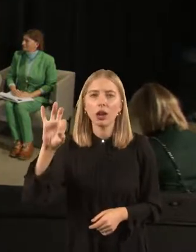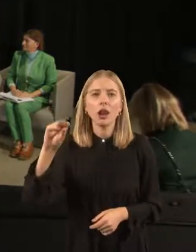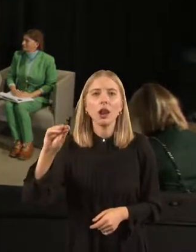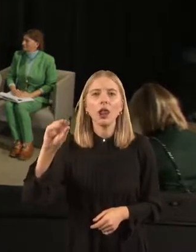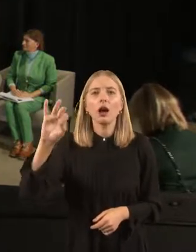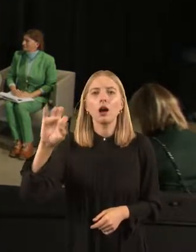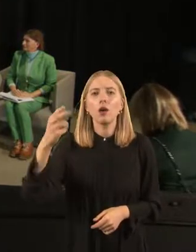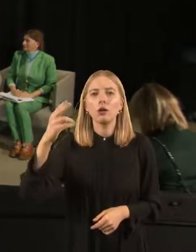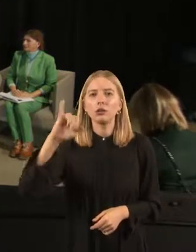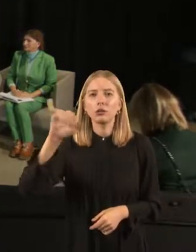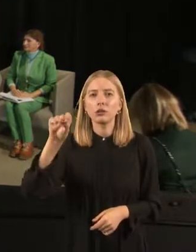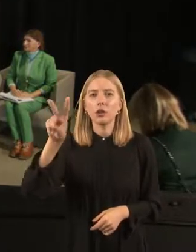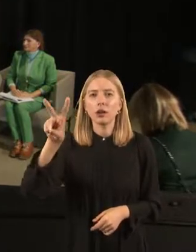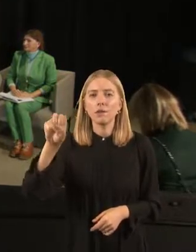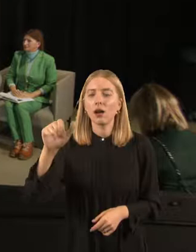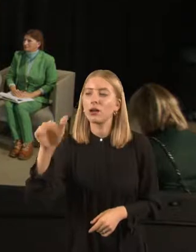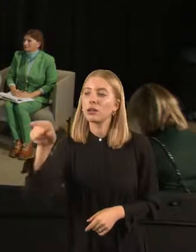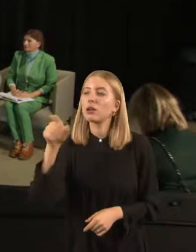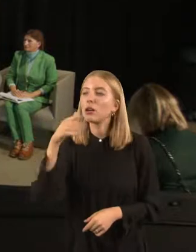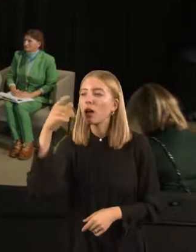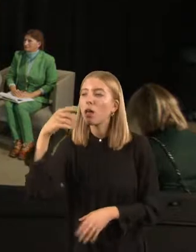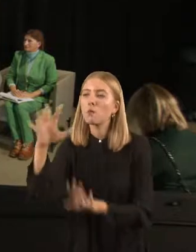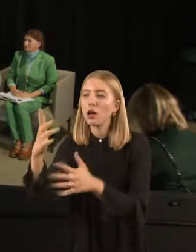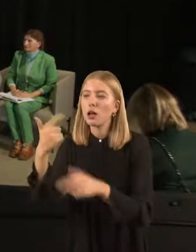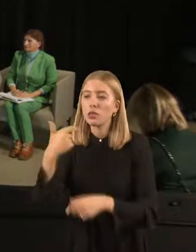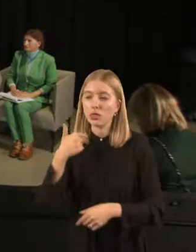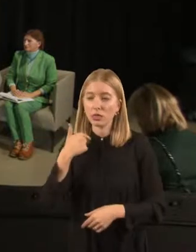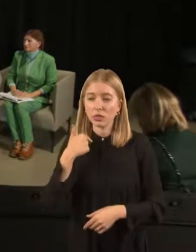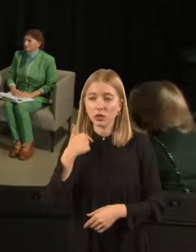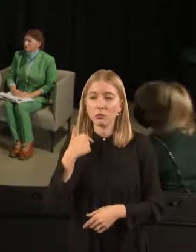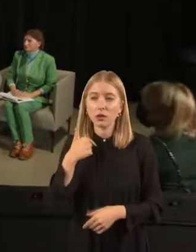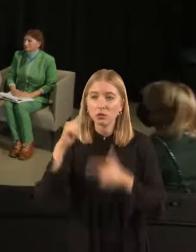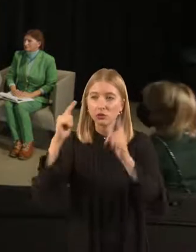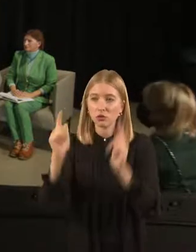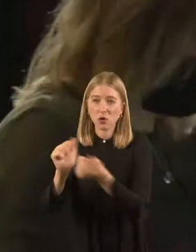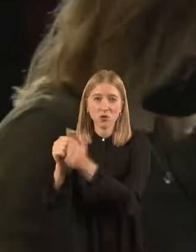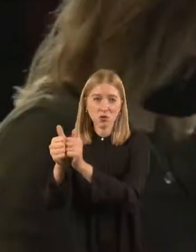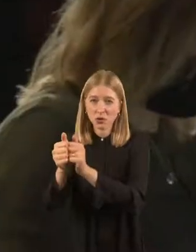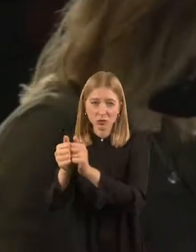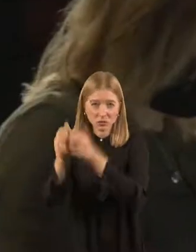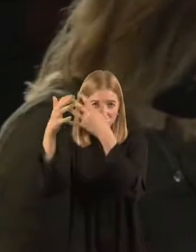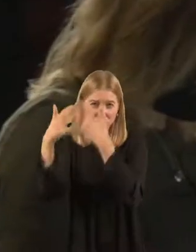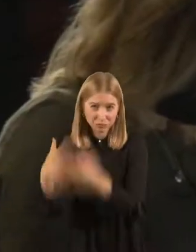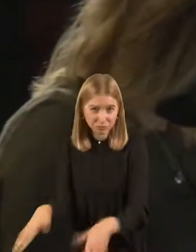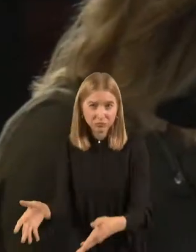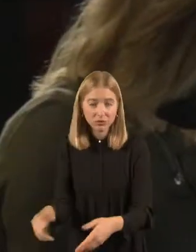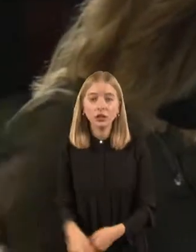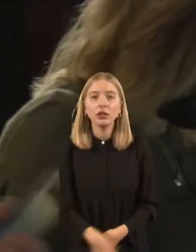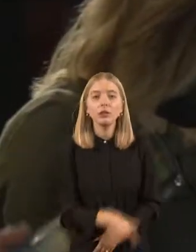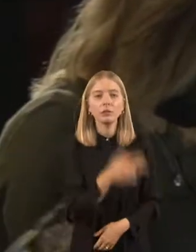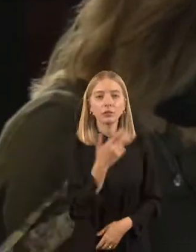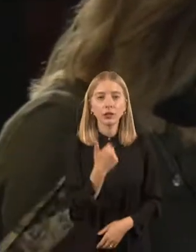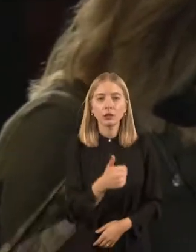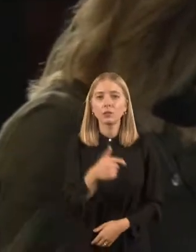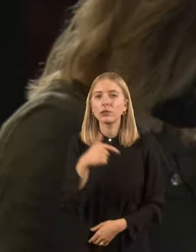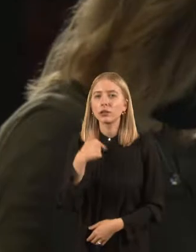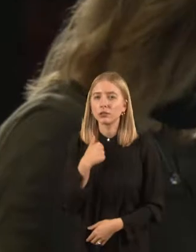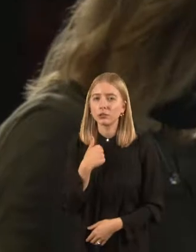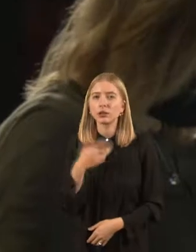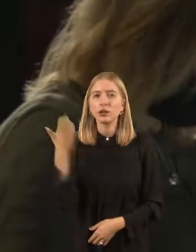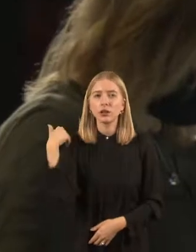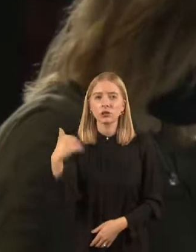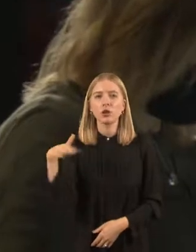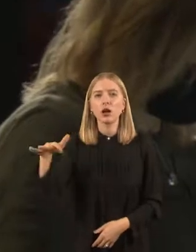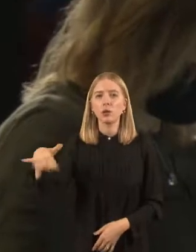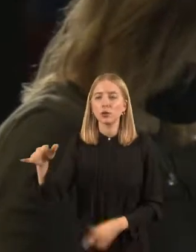do it only nationally but not globally, we might lose and not win. That would be a short summary of what you've